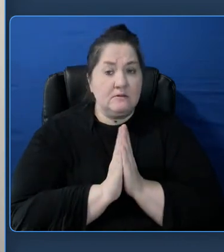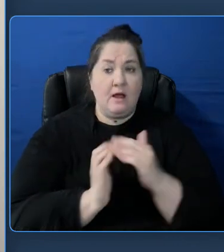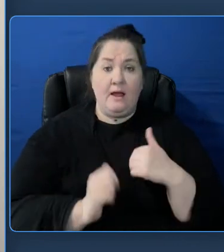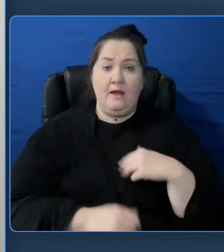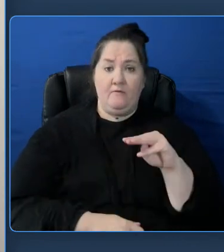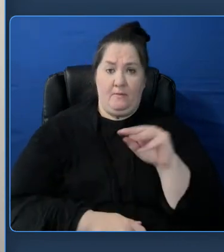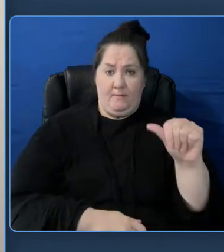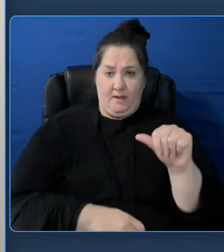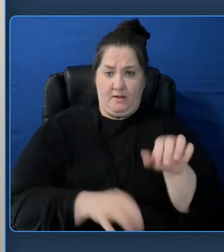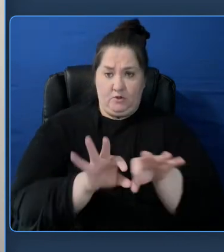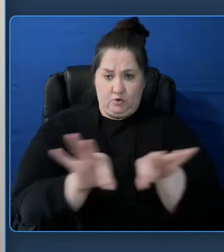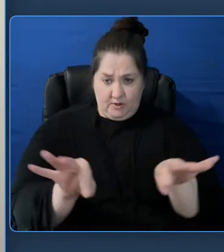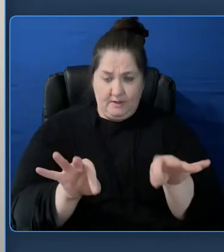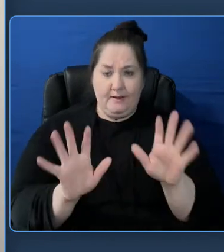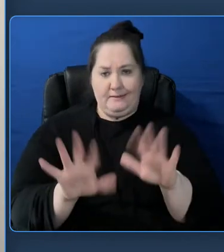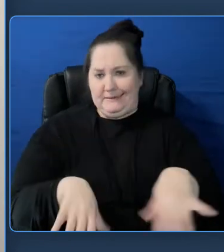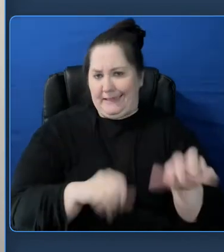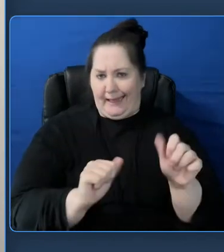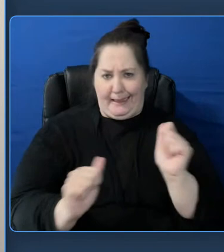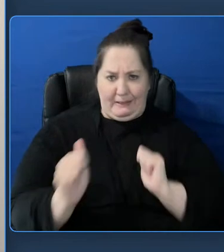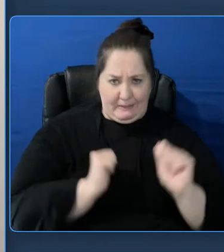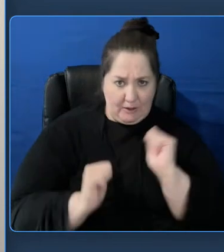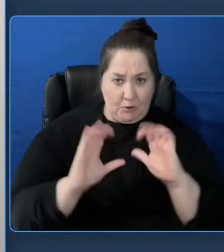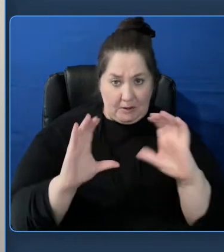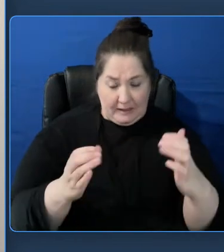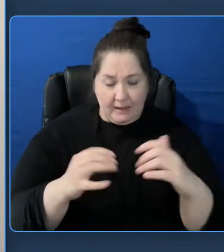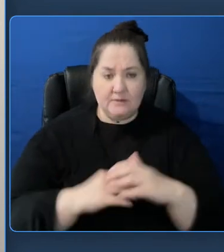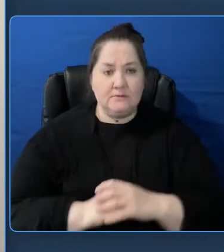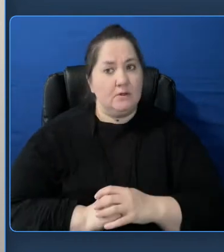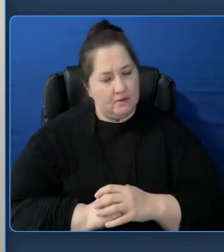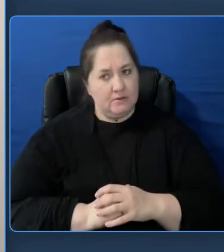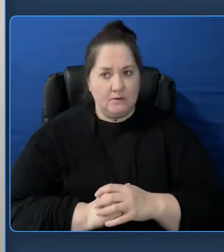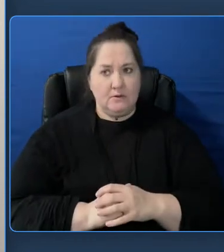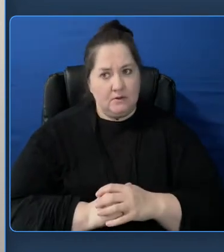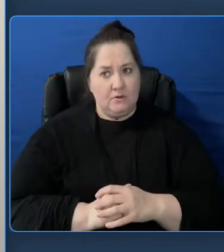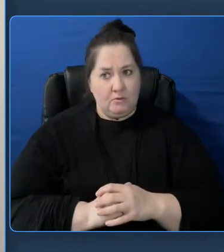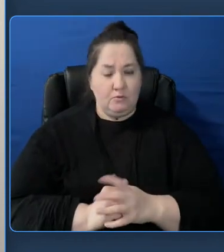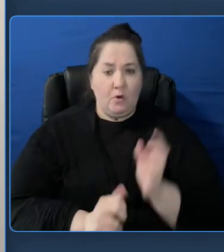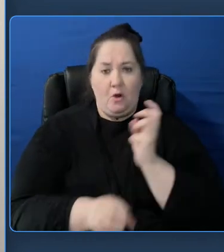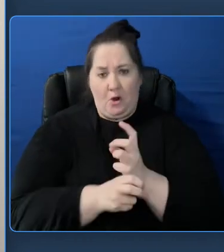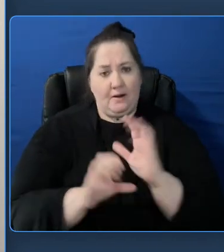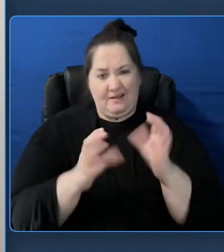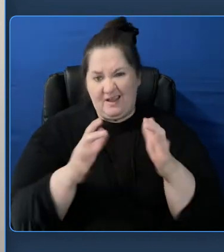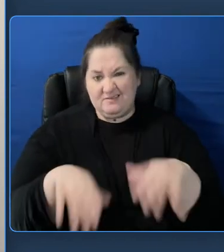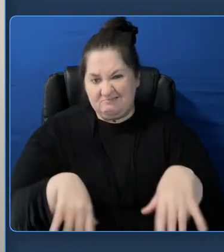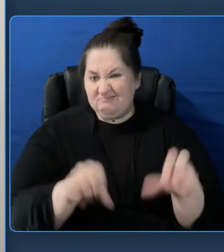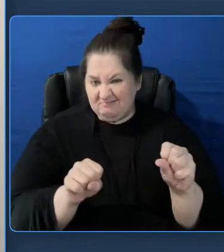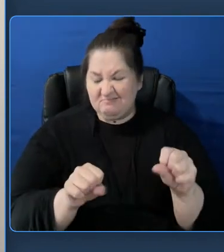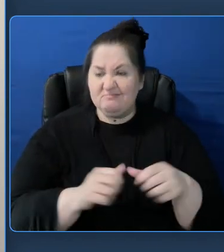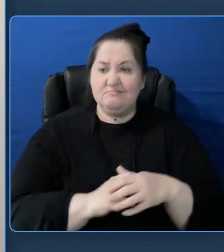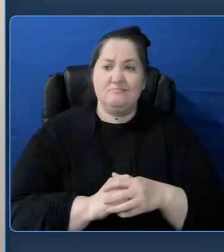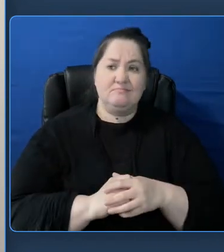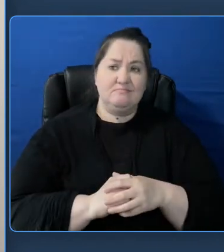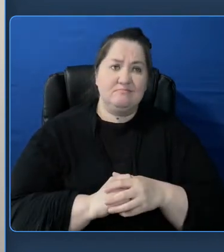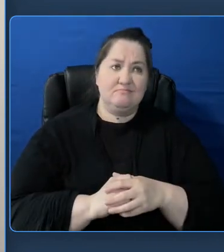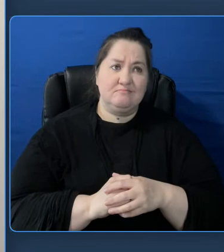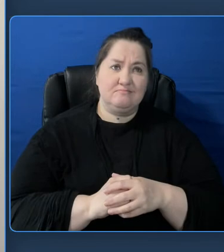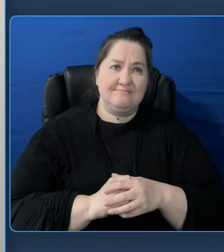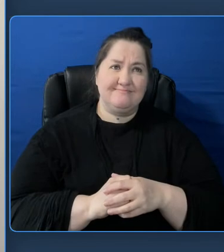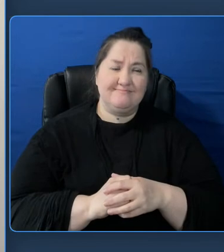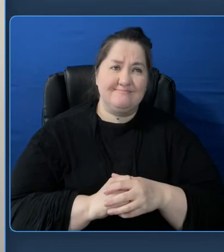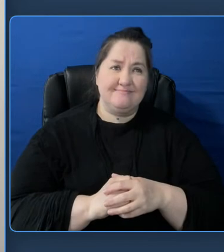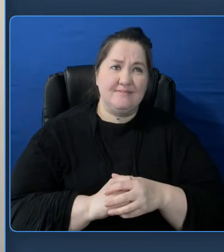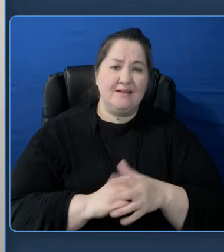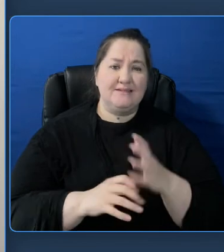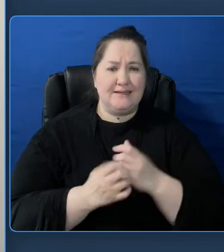master's degree and I had to take a theater class, and it was relatively difficult to, you know,